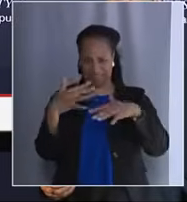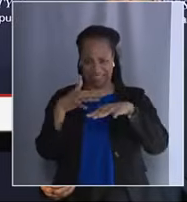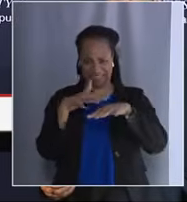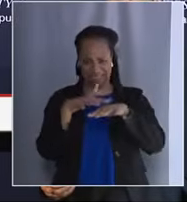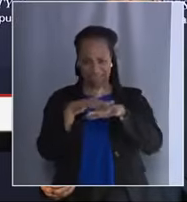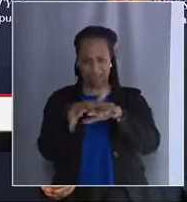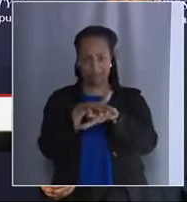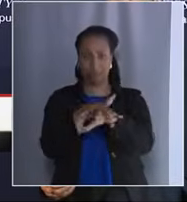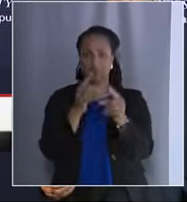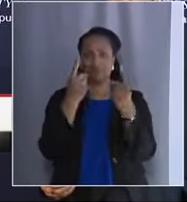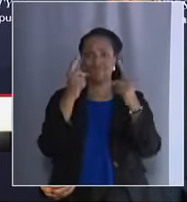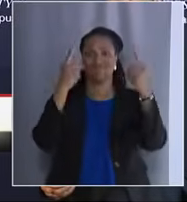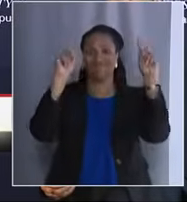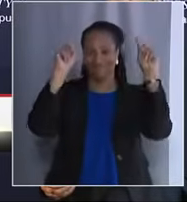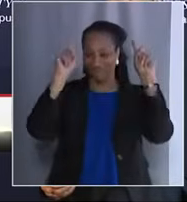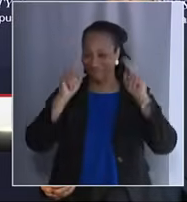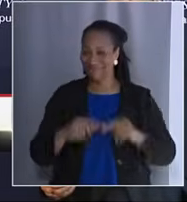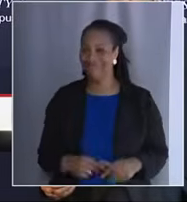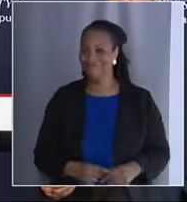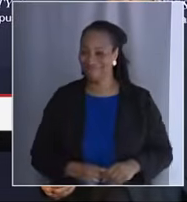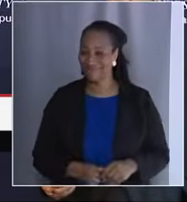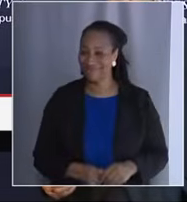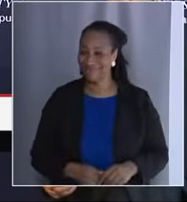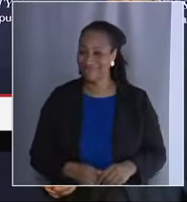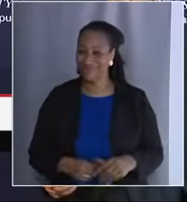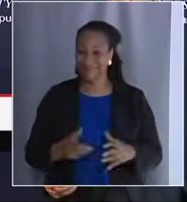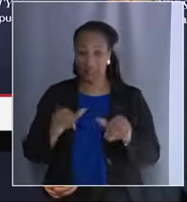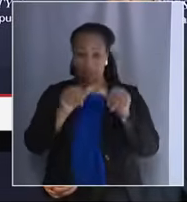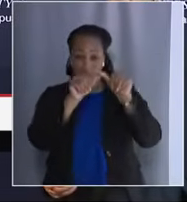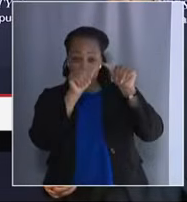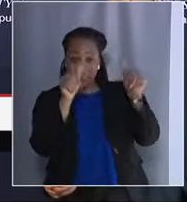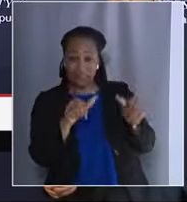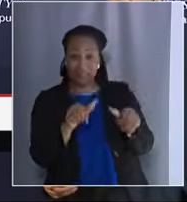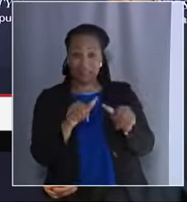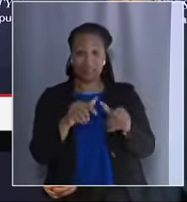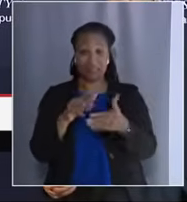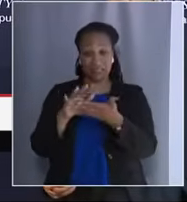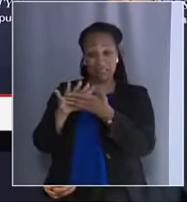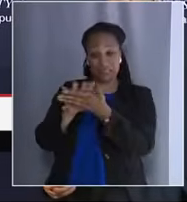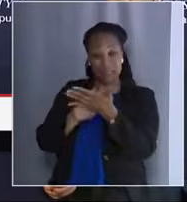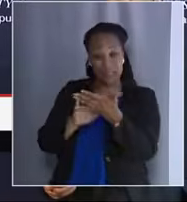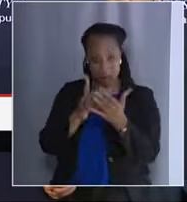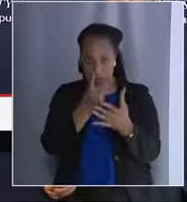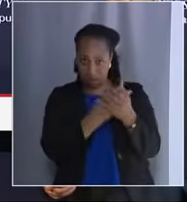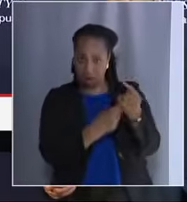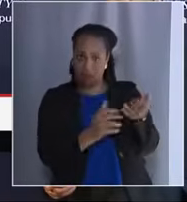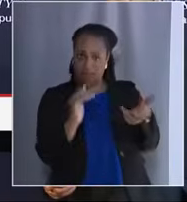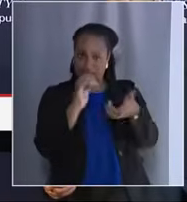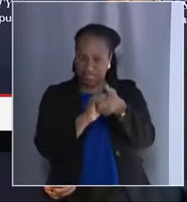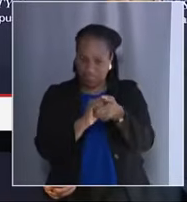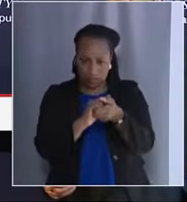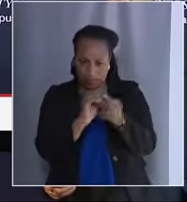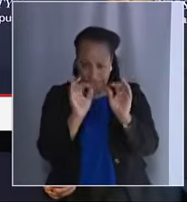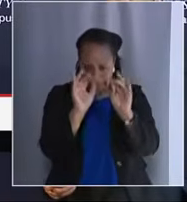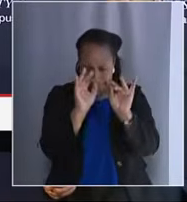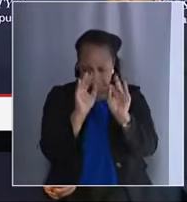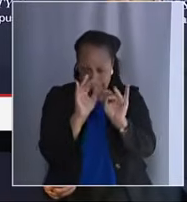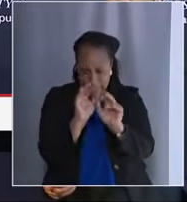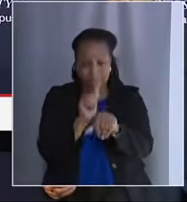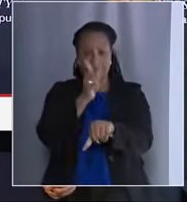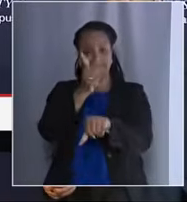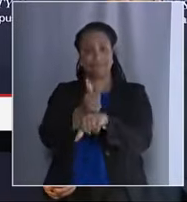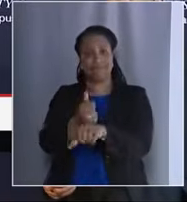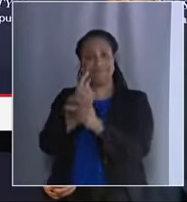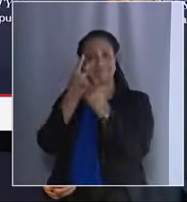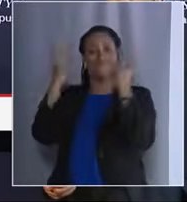Our architectural and design partners who've helped bring this vision to reality. I hope we